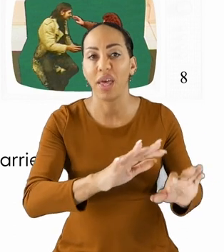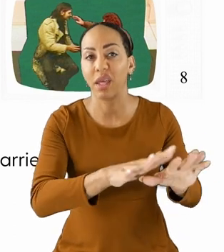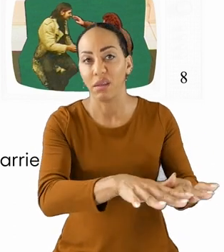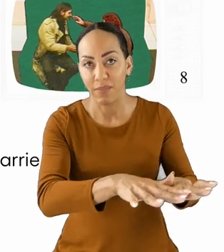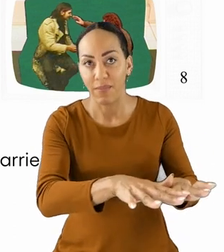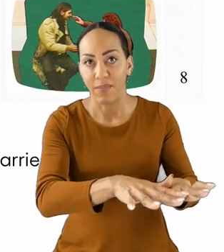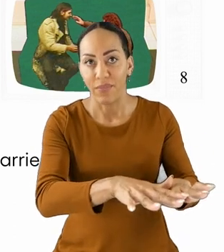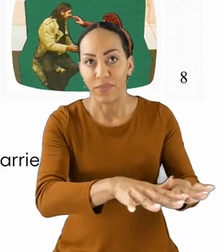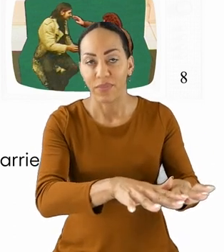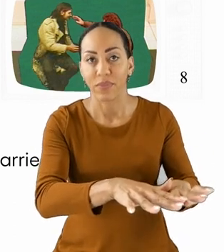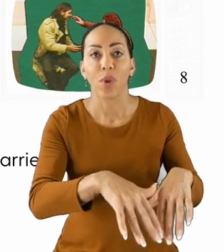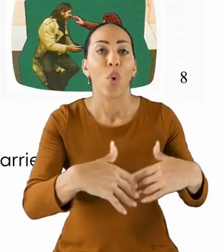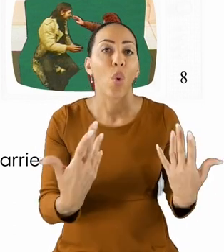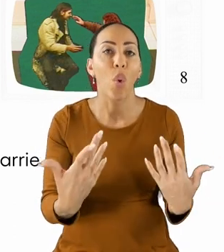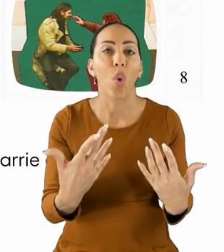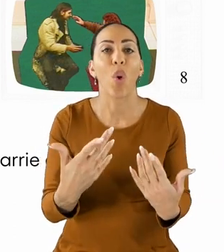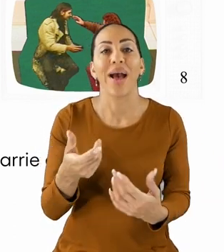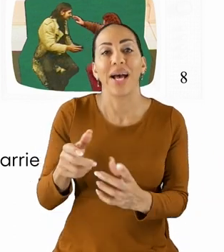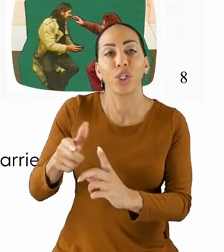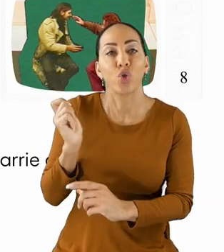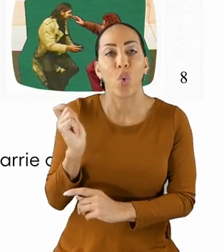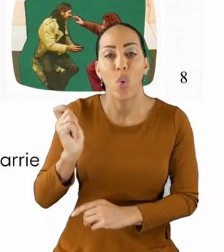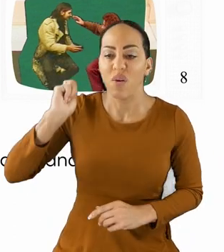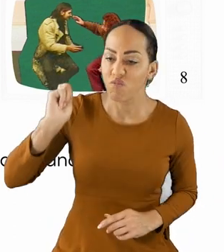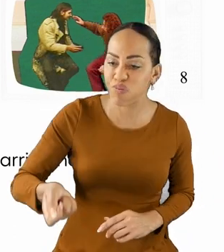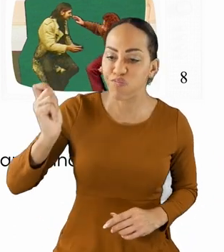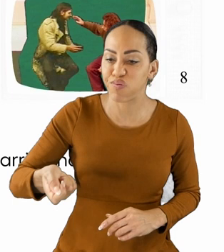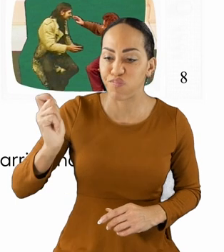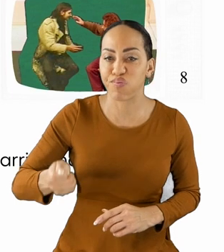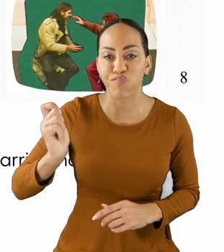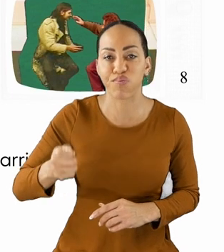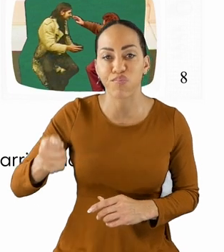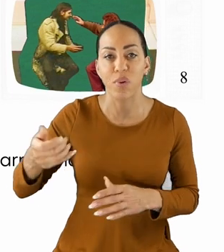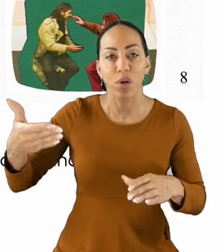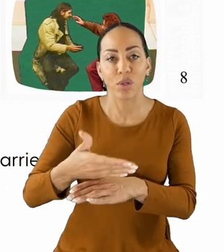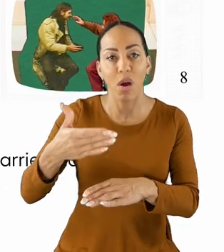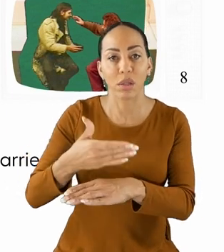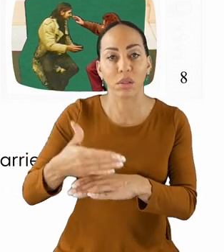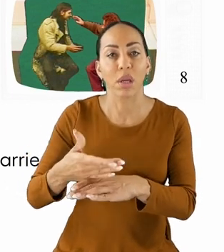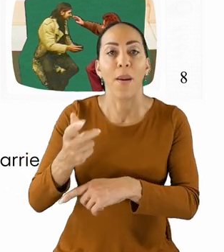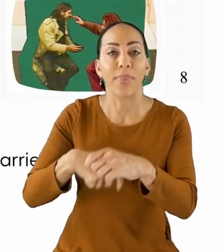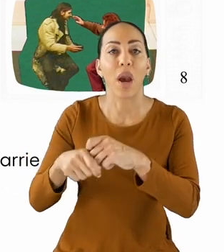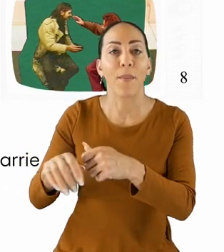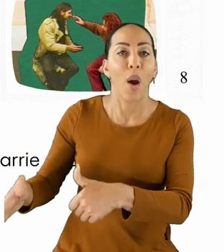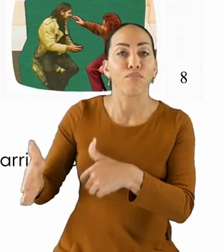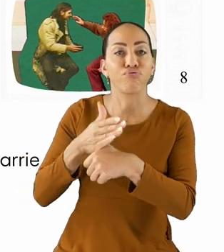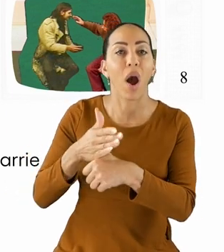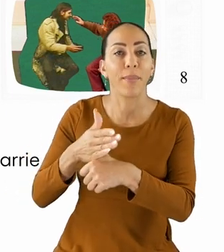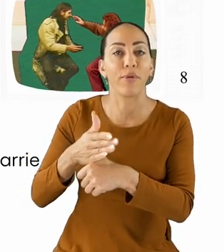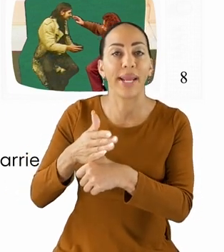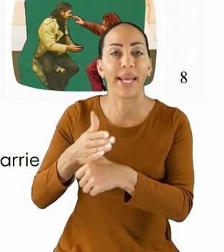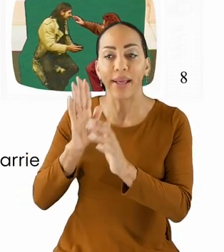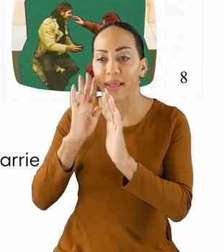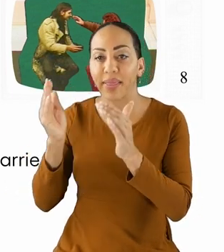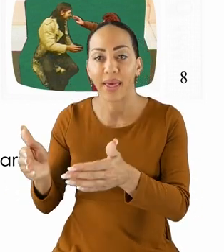being present at hand, or as a tool in use, performing a task, which is the primary focus of our attention,